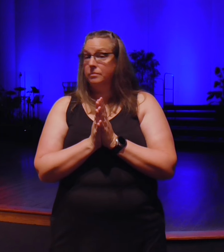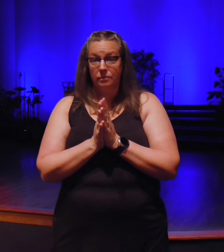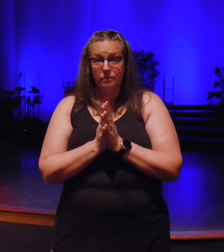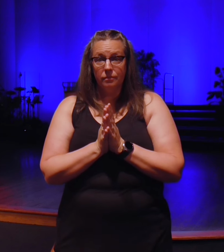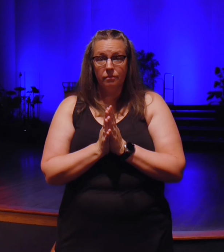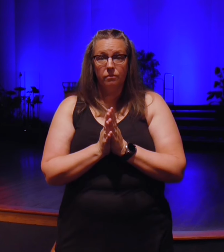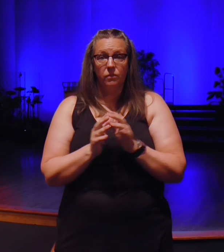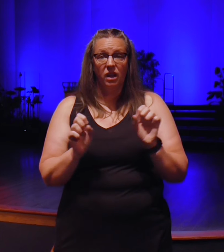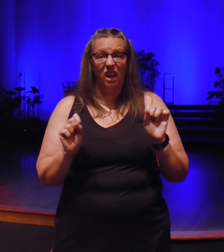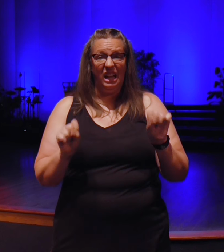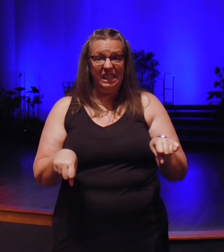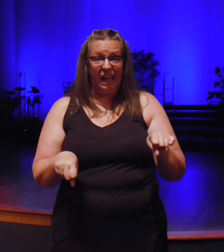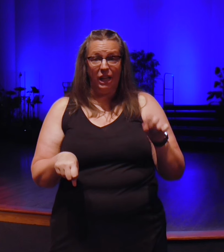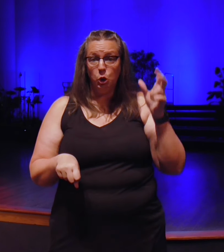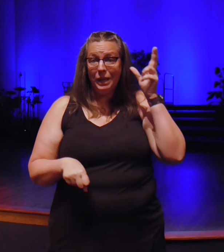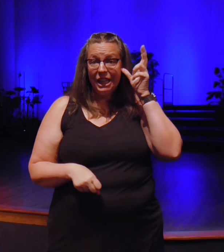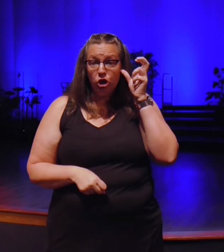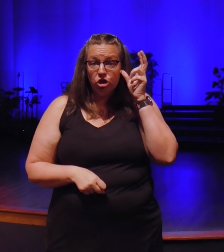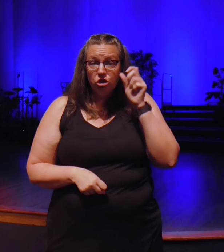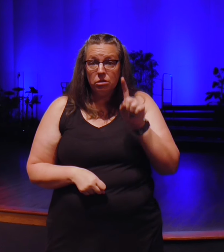Can you hear it?